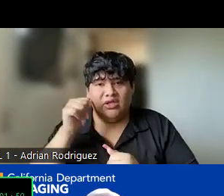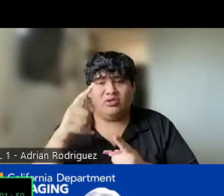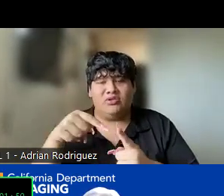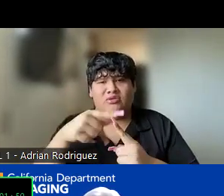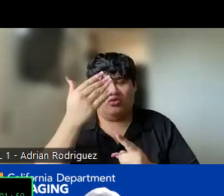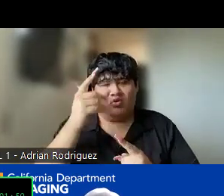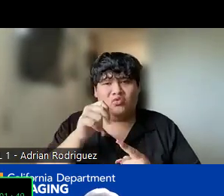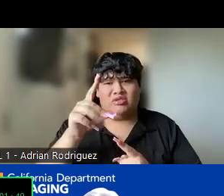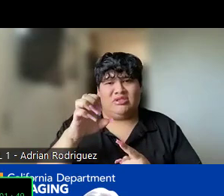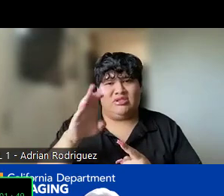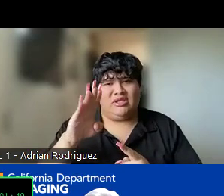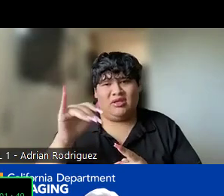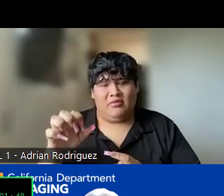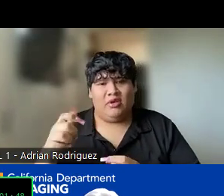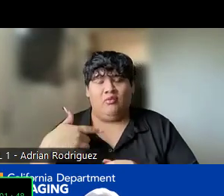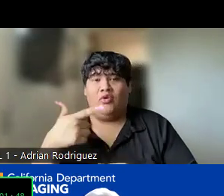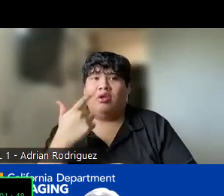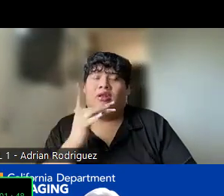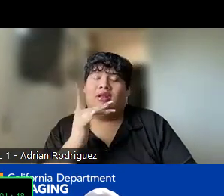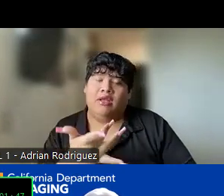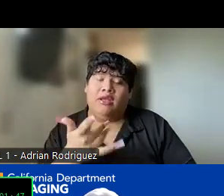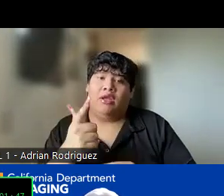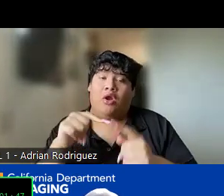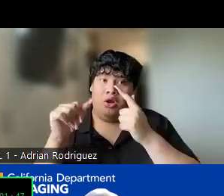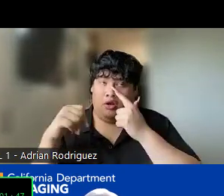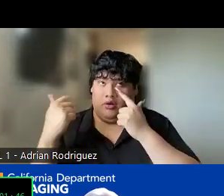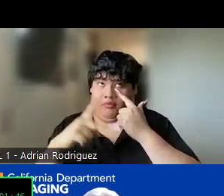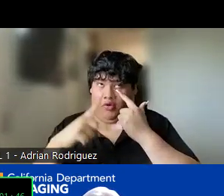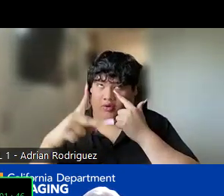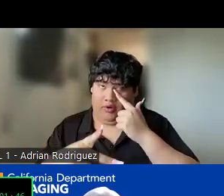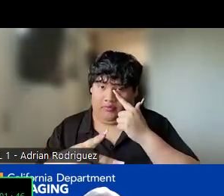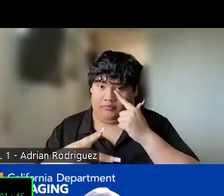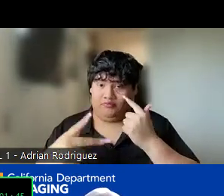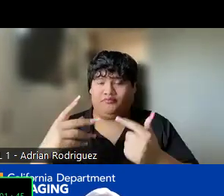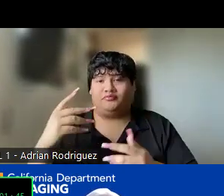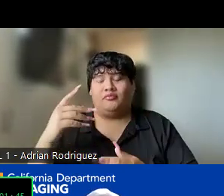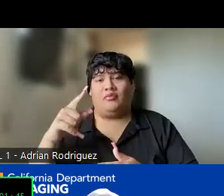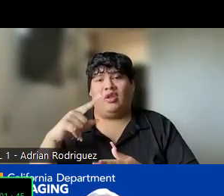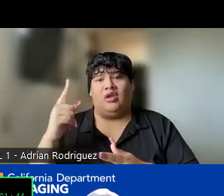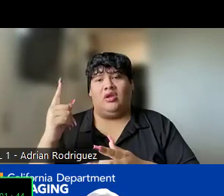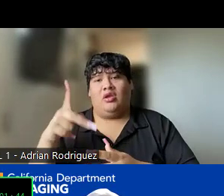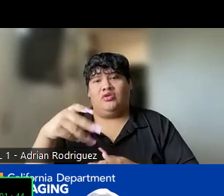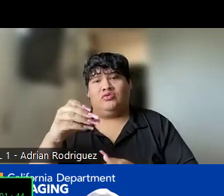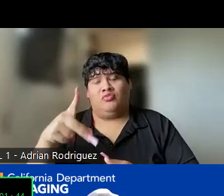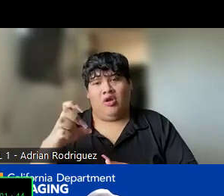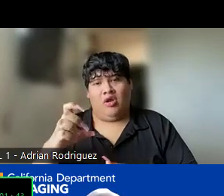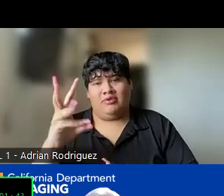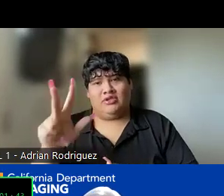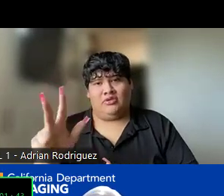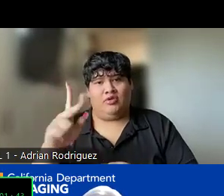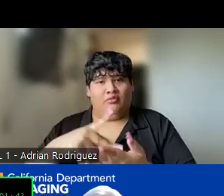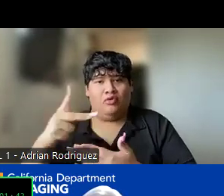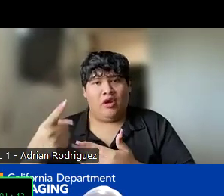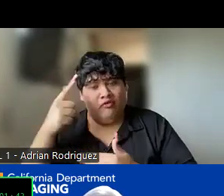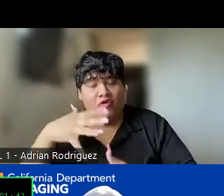Toast. She's amazing. We're lucky, but our program is previously a Prop 63 program, a PEI program for